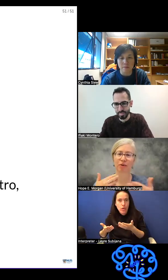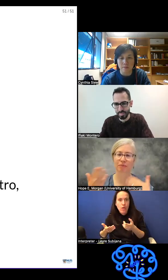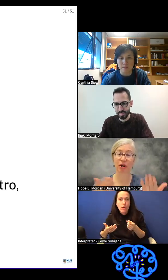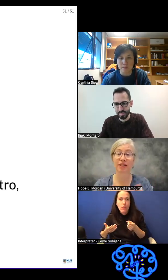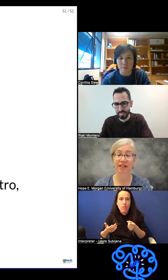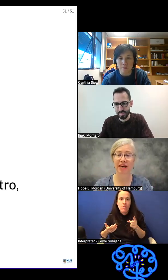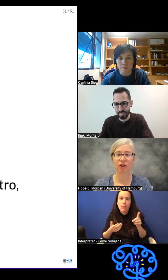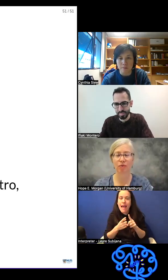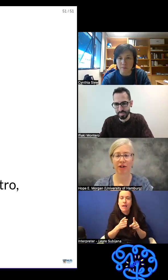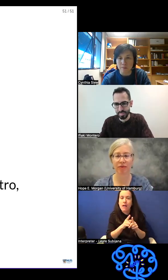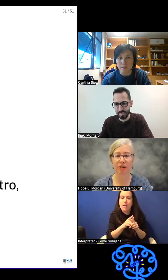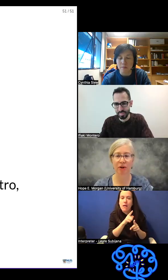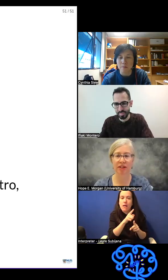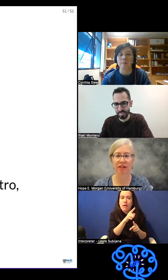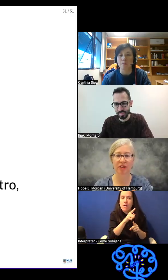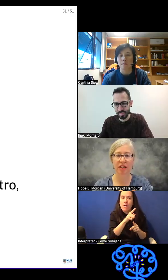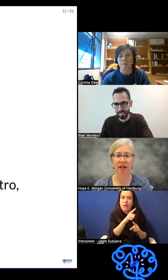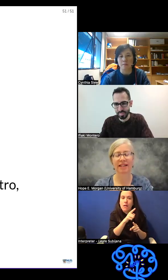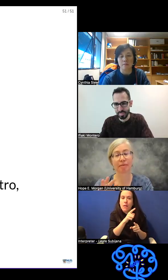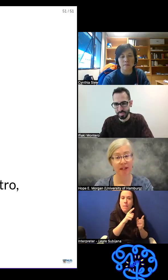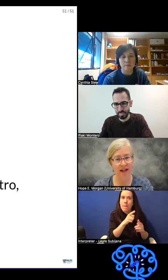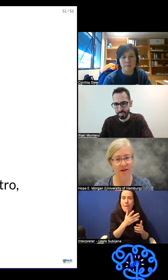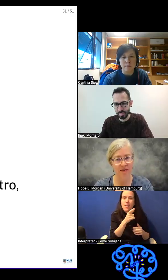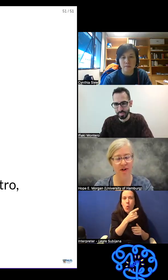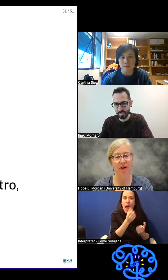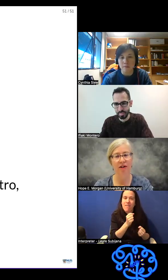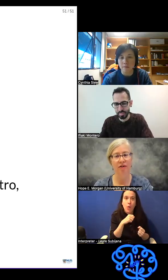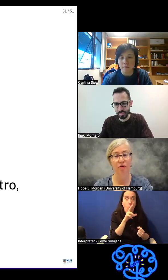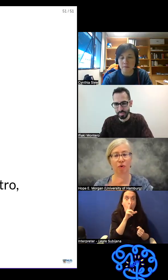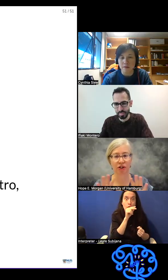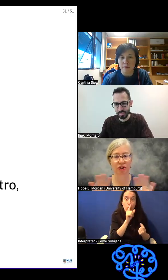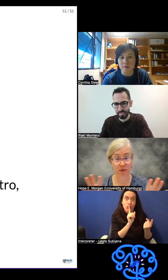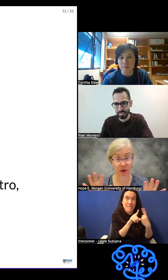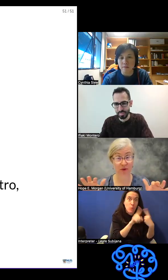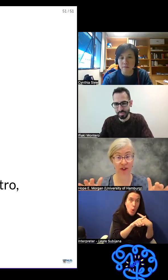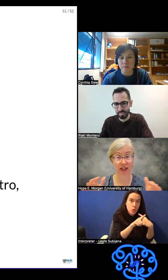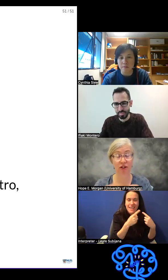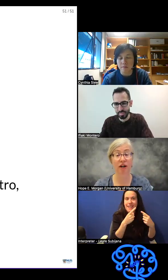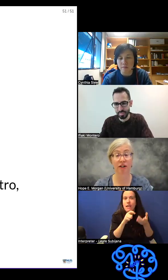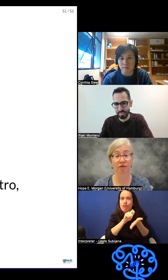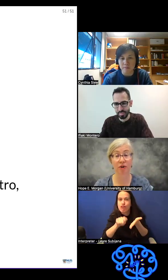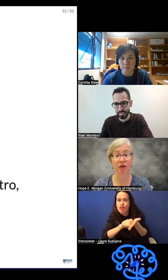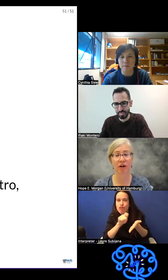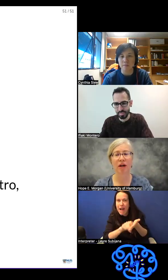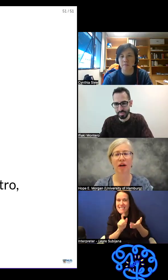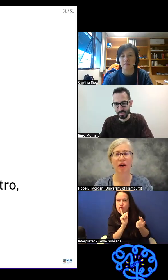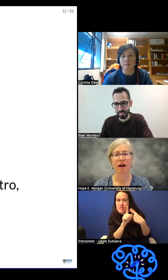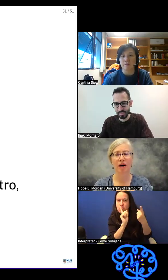oral responses and not written responses. I guess I'm thinking of the word association kind of